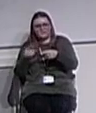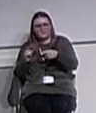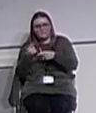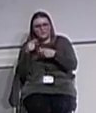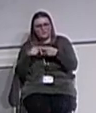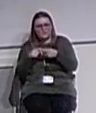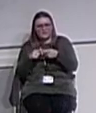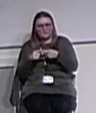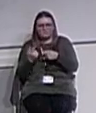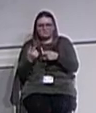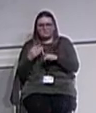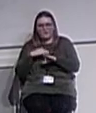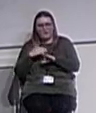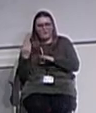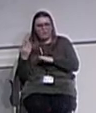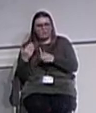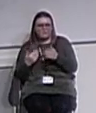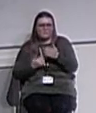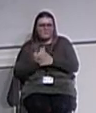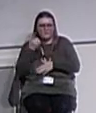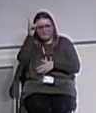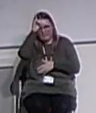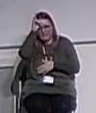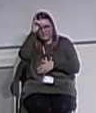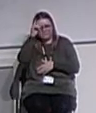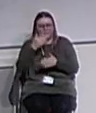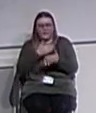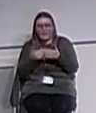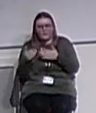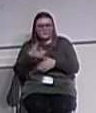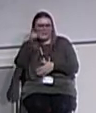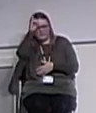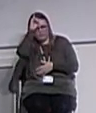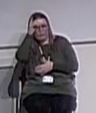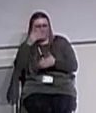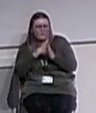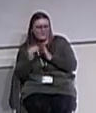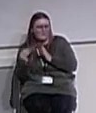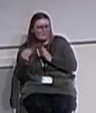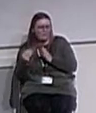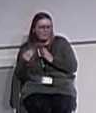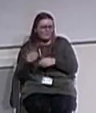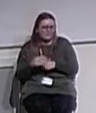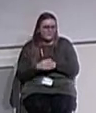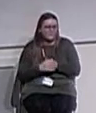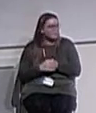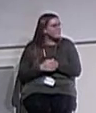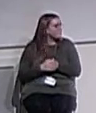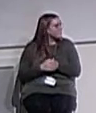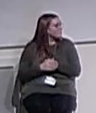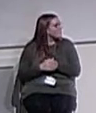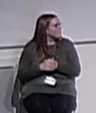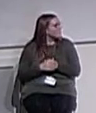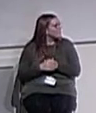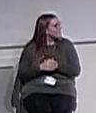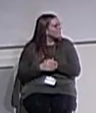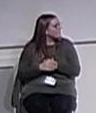German, then you would just drop back to the ordinary third year. And your options were in German, but that's